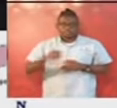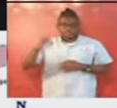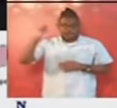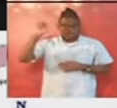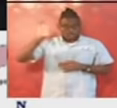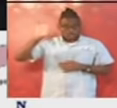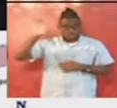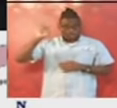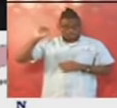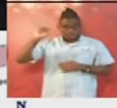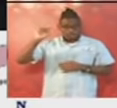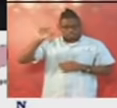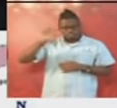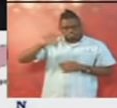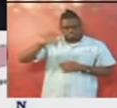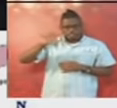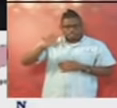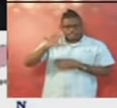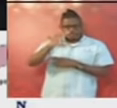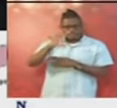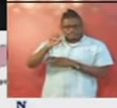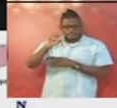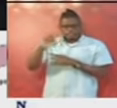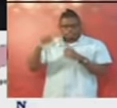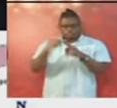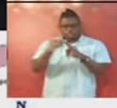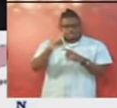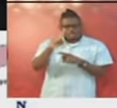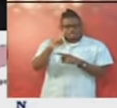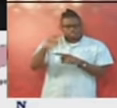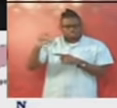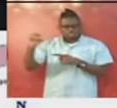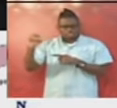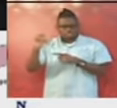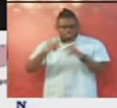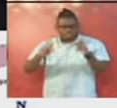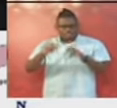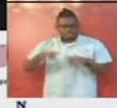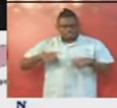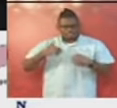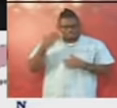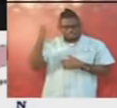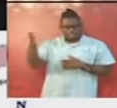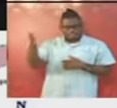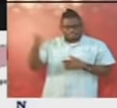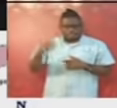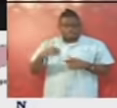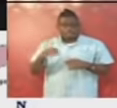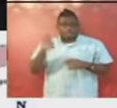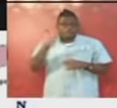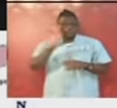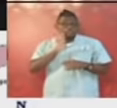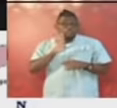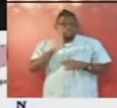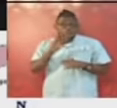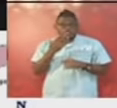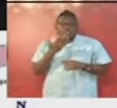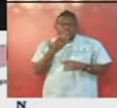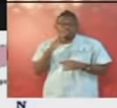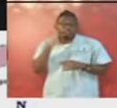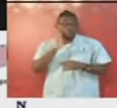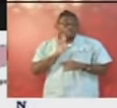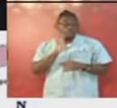between 50 to 100,000 persons in those areas. Then we go into the browns. So the lighter